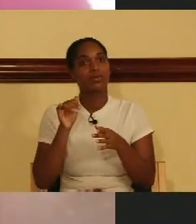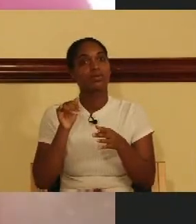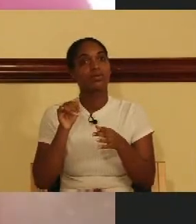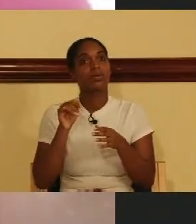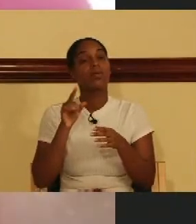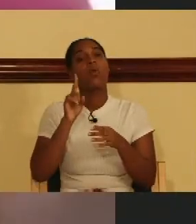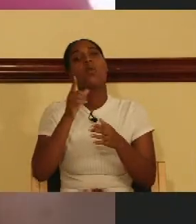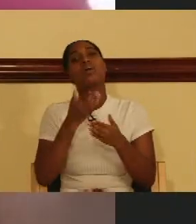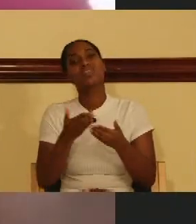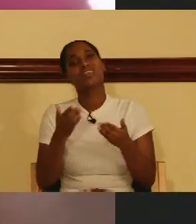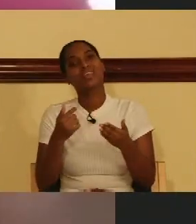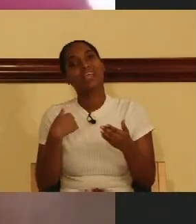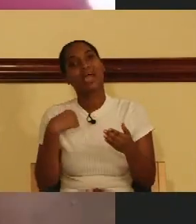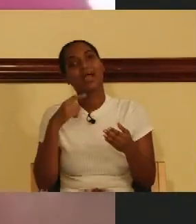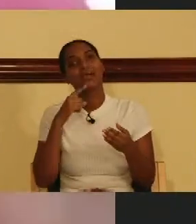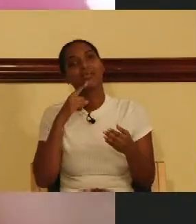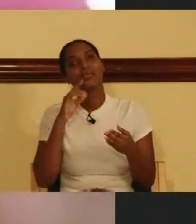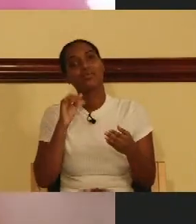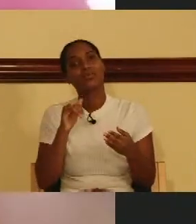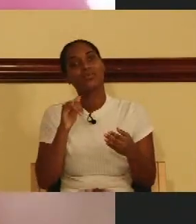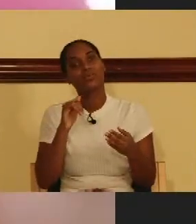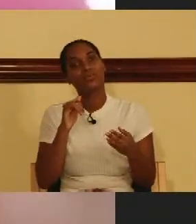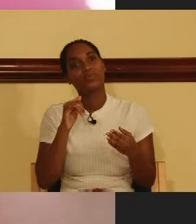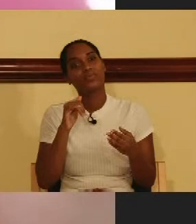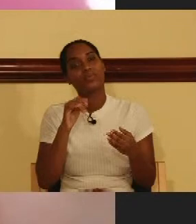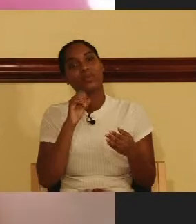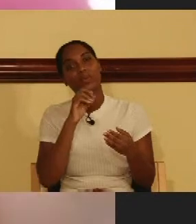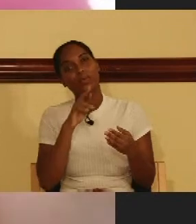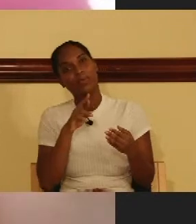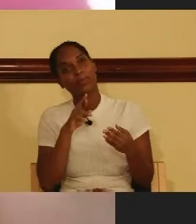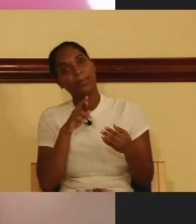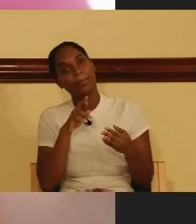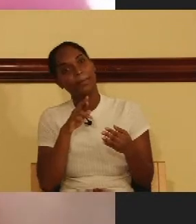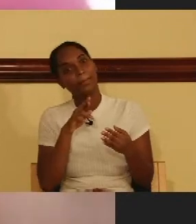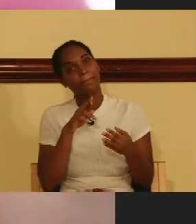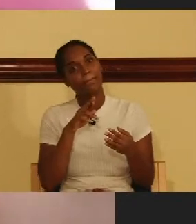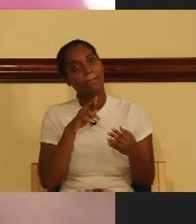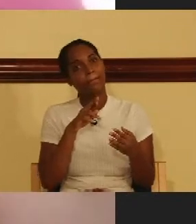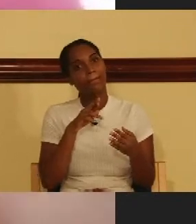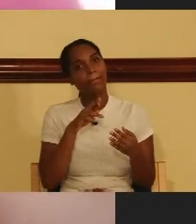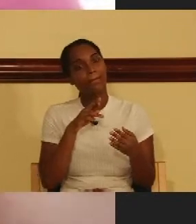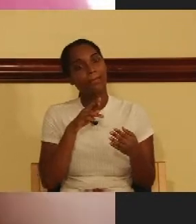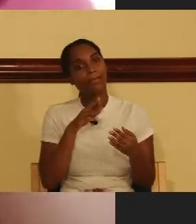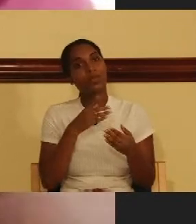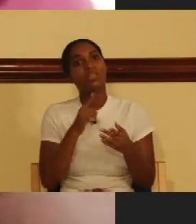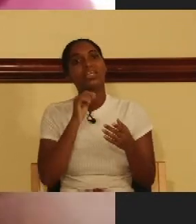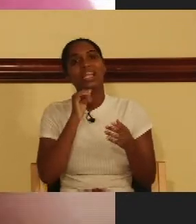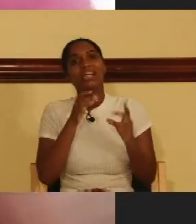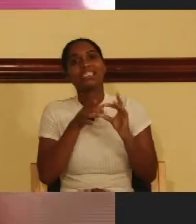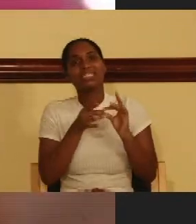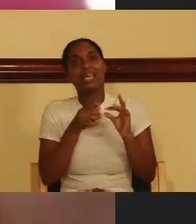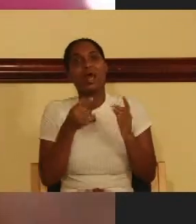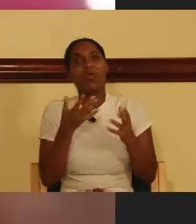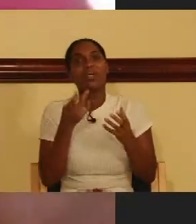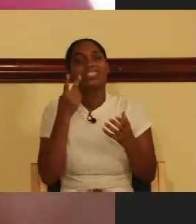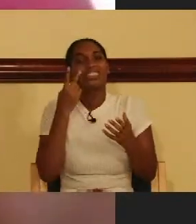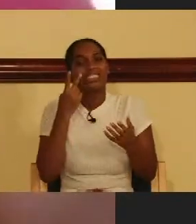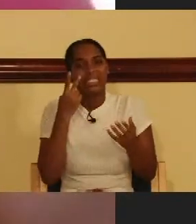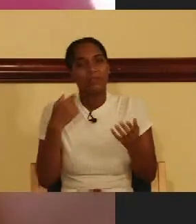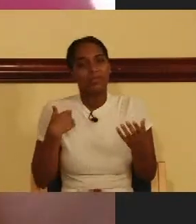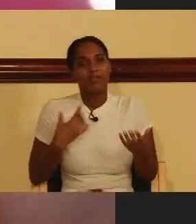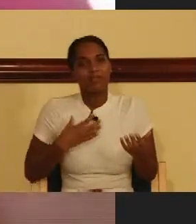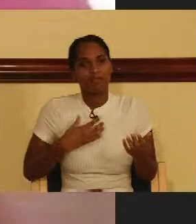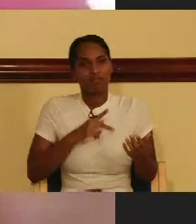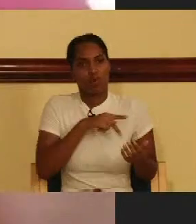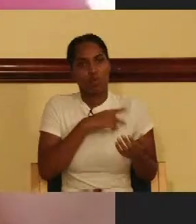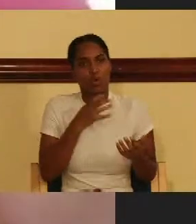one thing, I'm not sure if I had missed it or it was not stated, but what I'd like to see is that